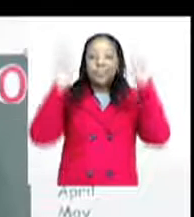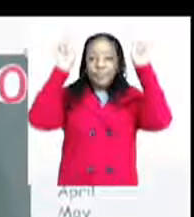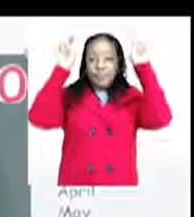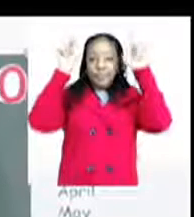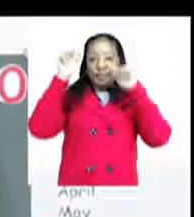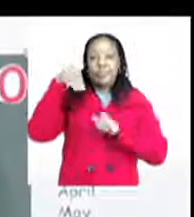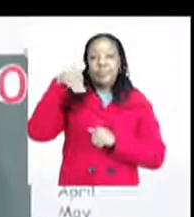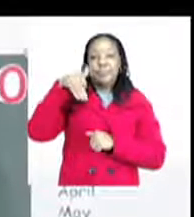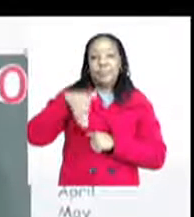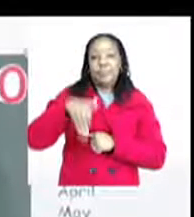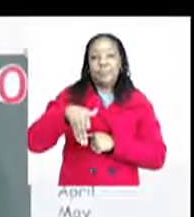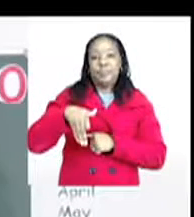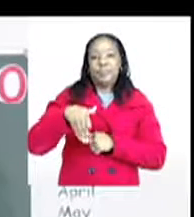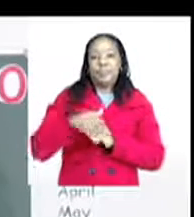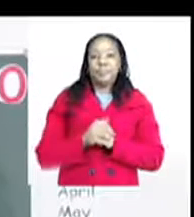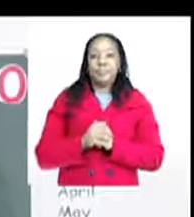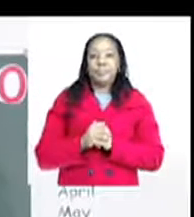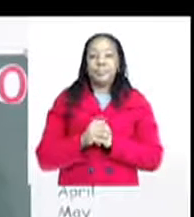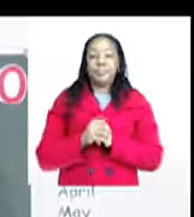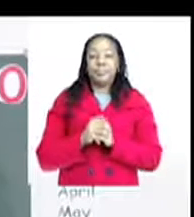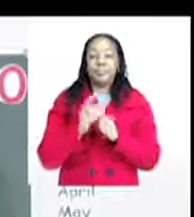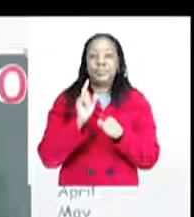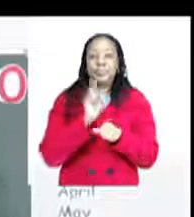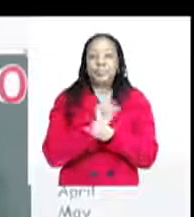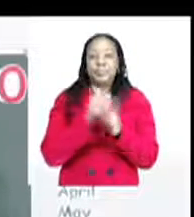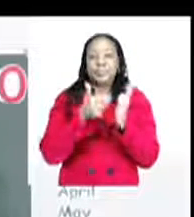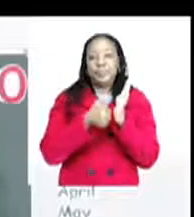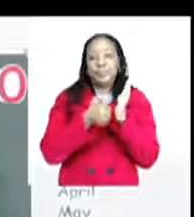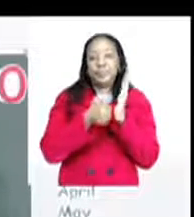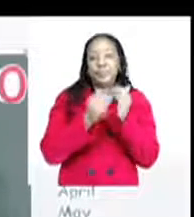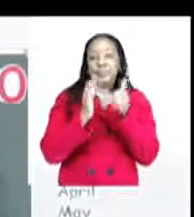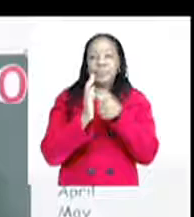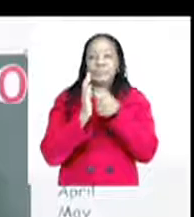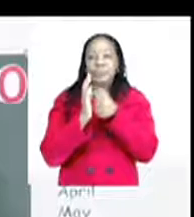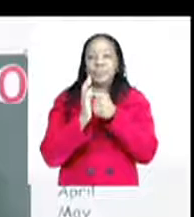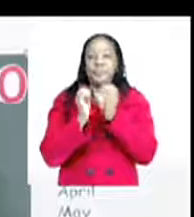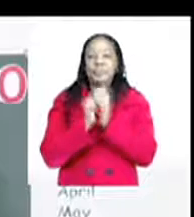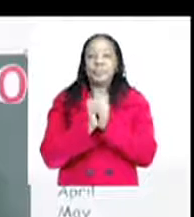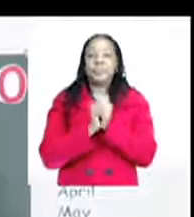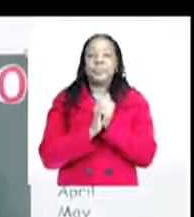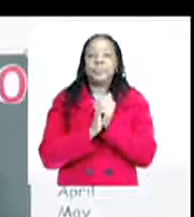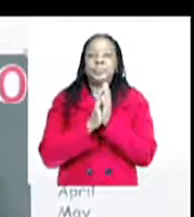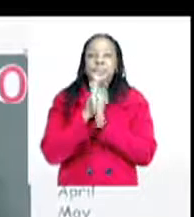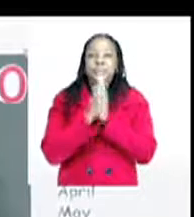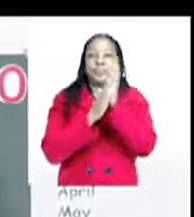Namibia. Let's sanitize our hands.